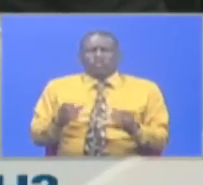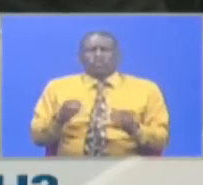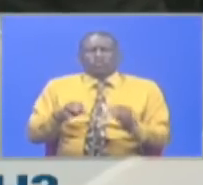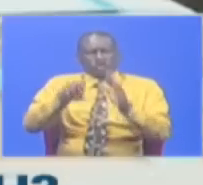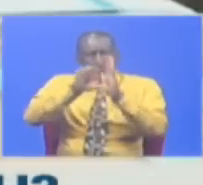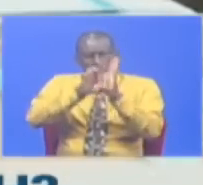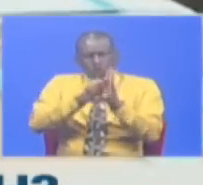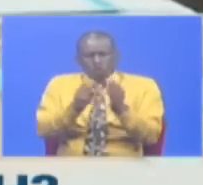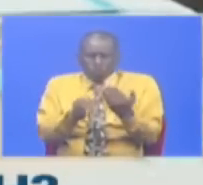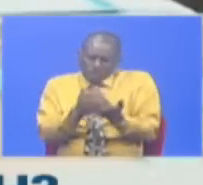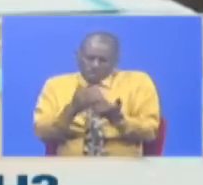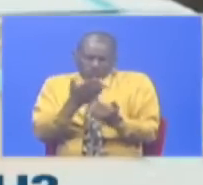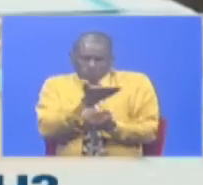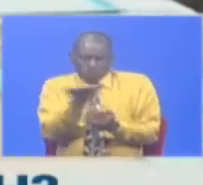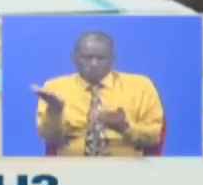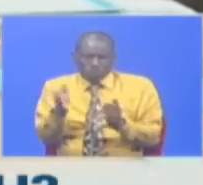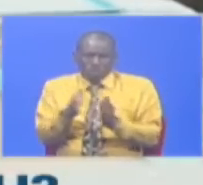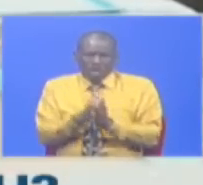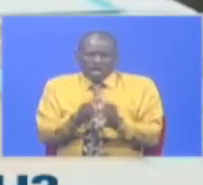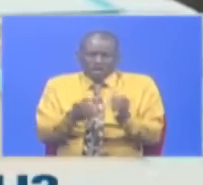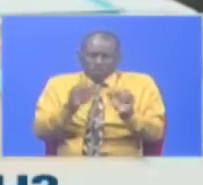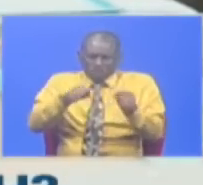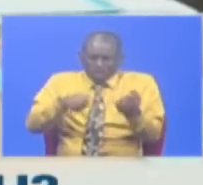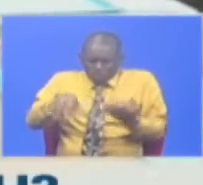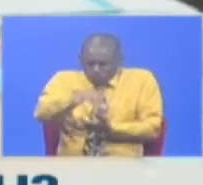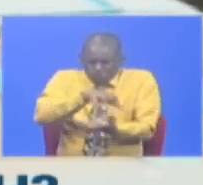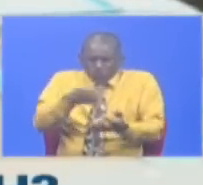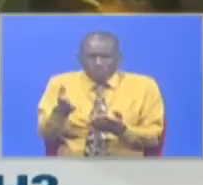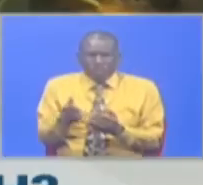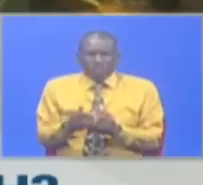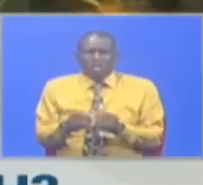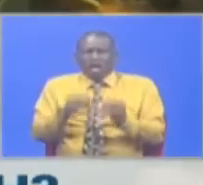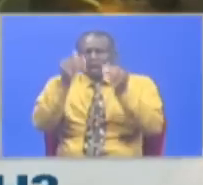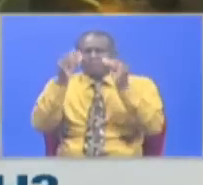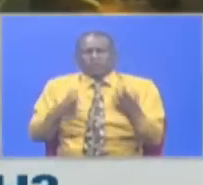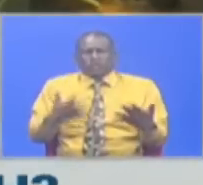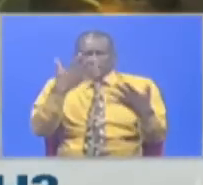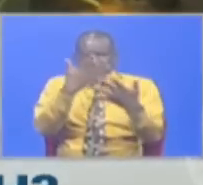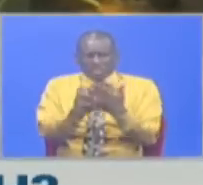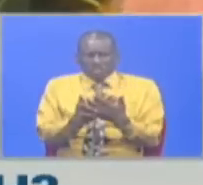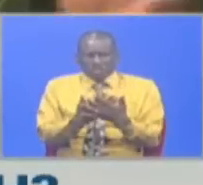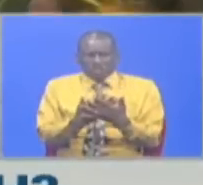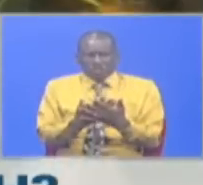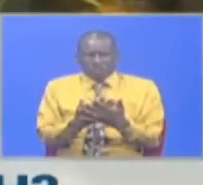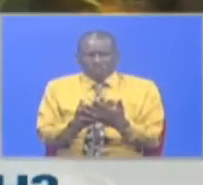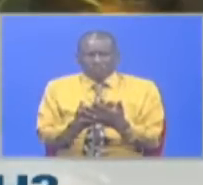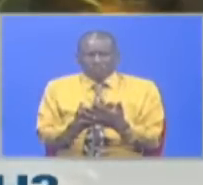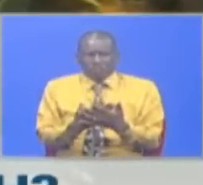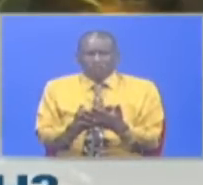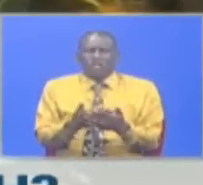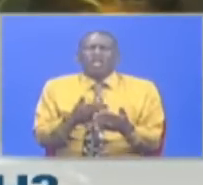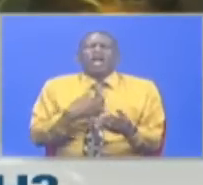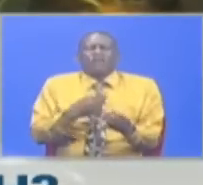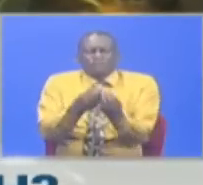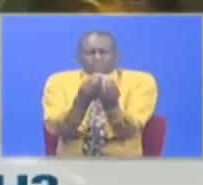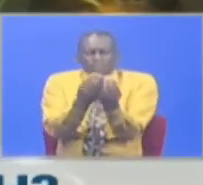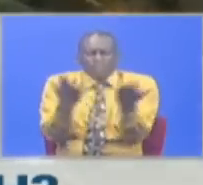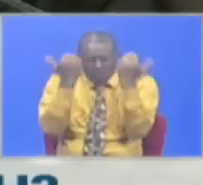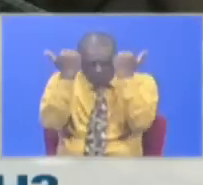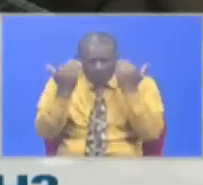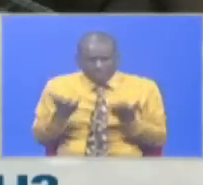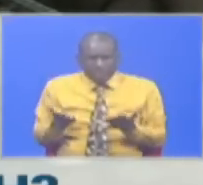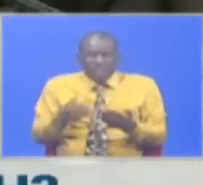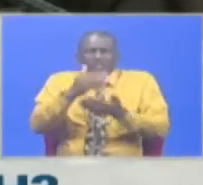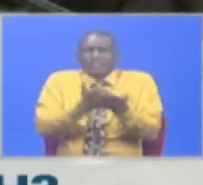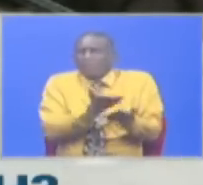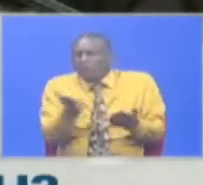and yields itself to your manipulation. Somebody's arrested, you've got a battery of lawyers, some of them members of